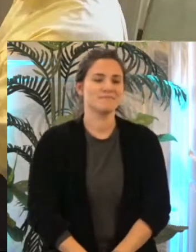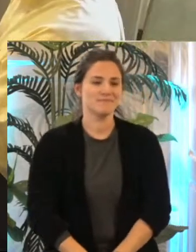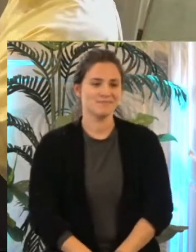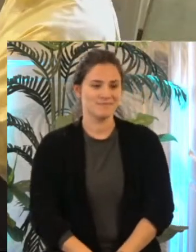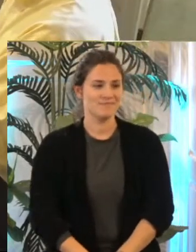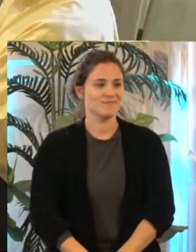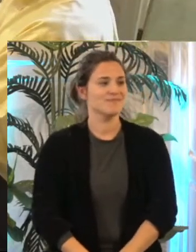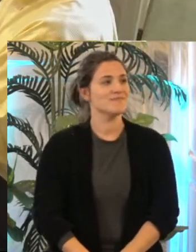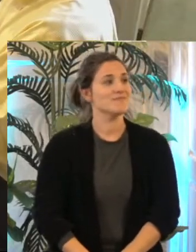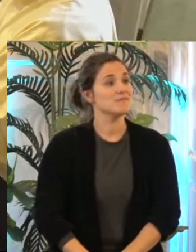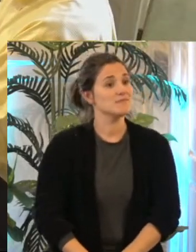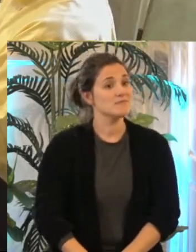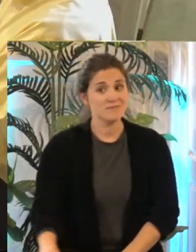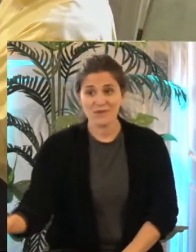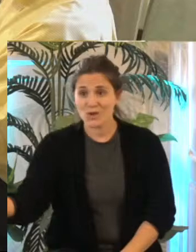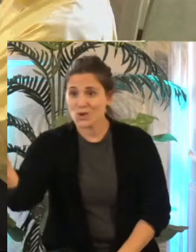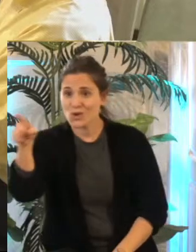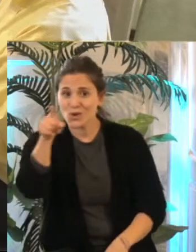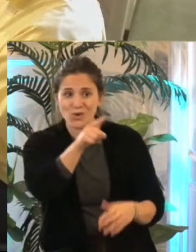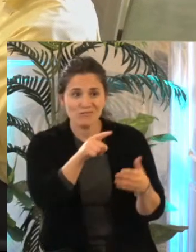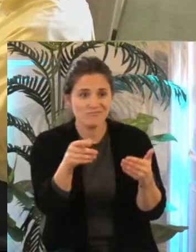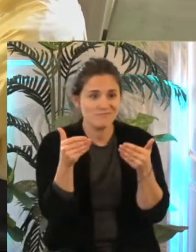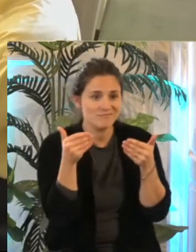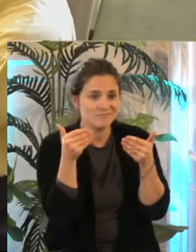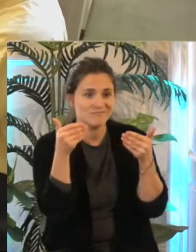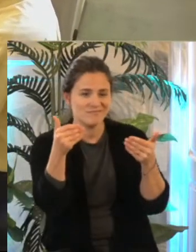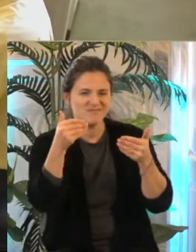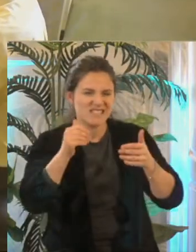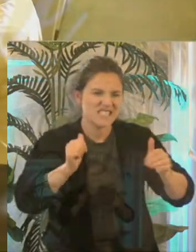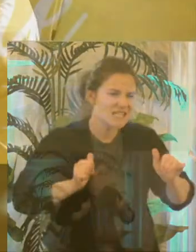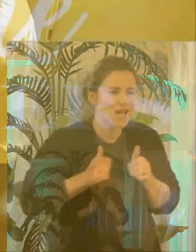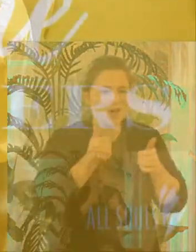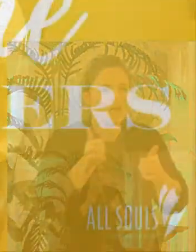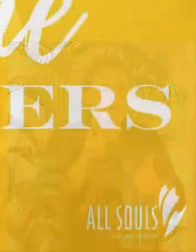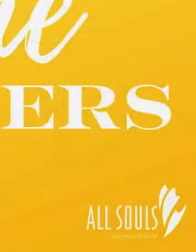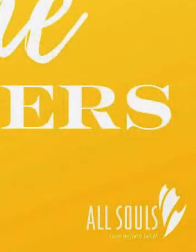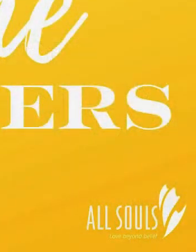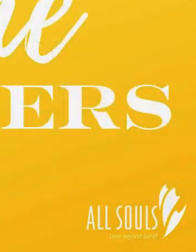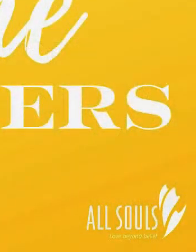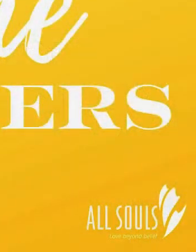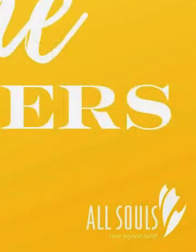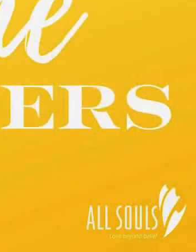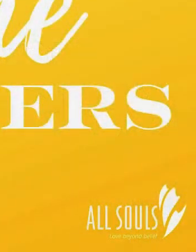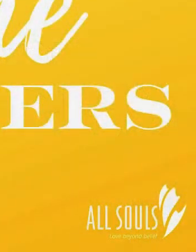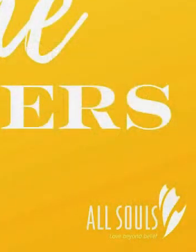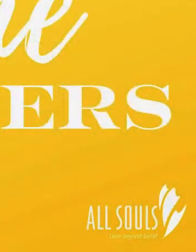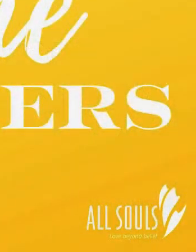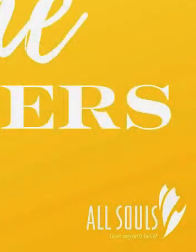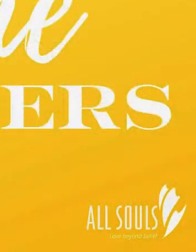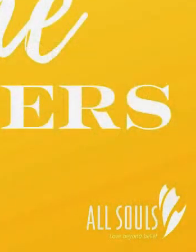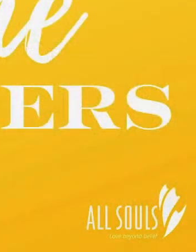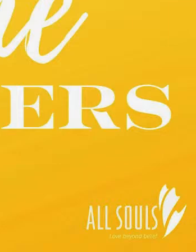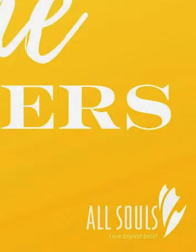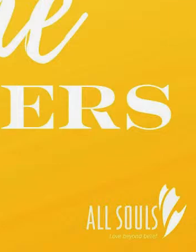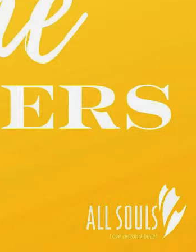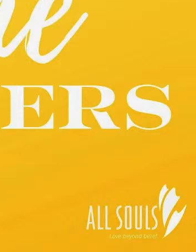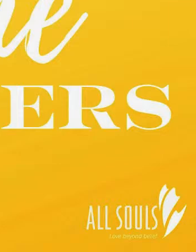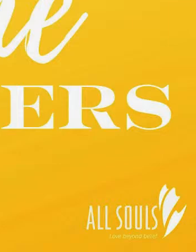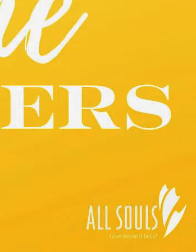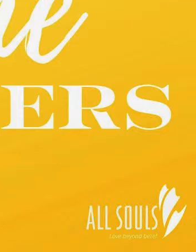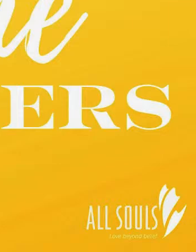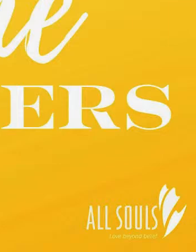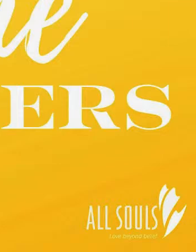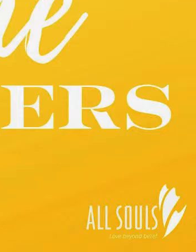May you dare to dream dreams. May you dare to speak the truth. May